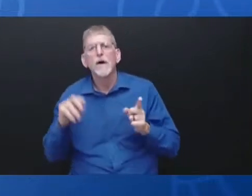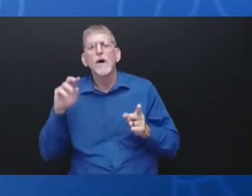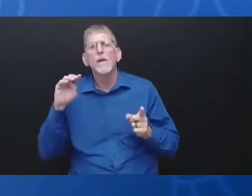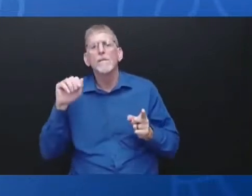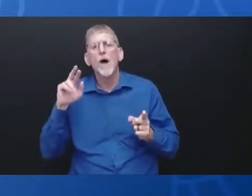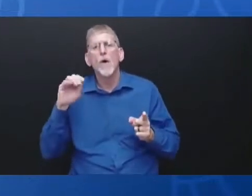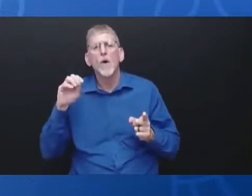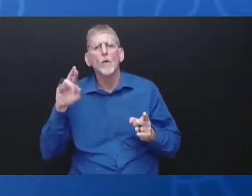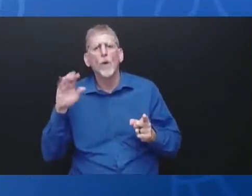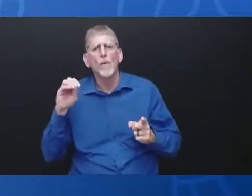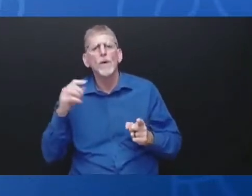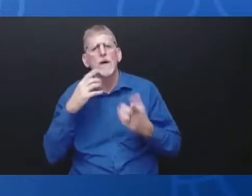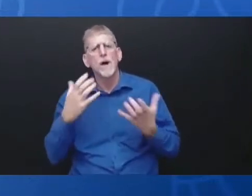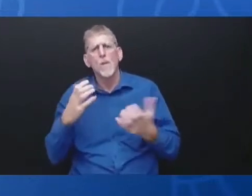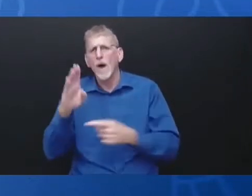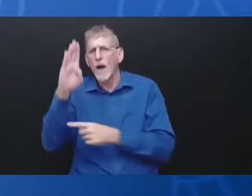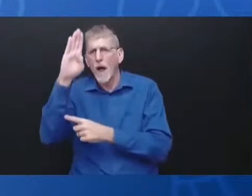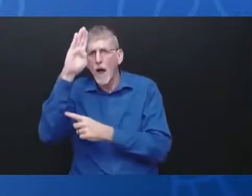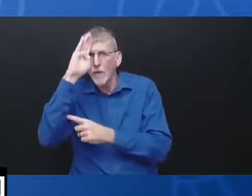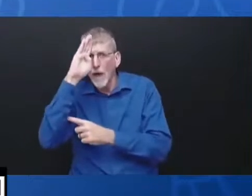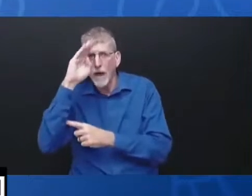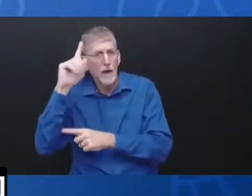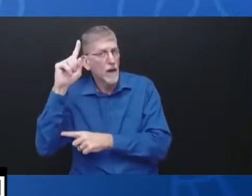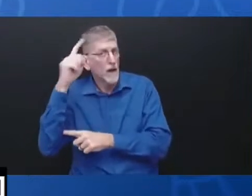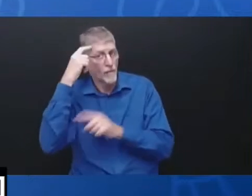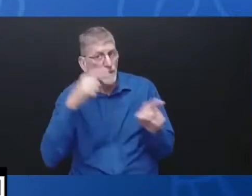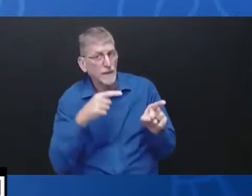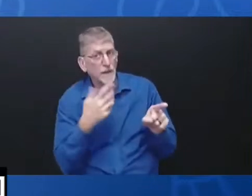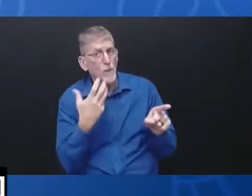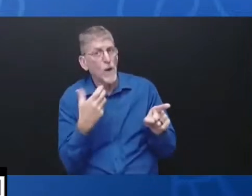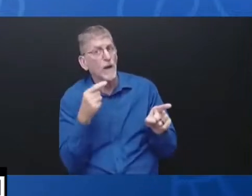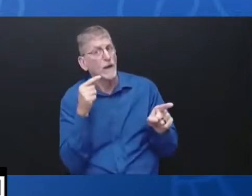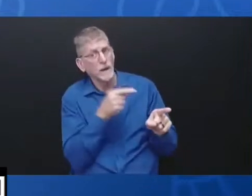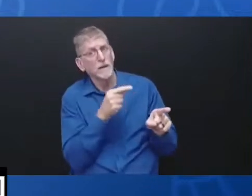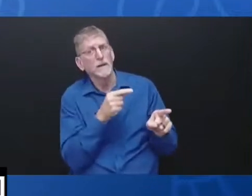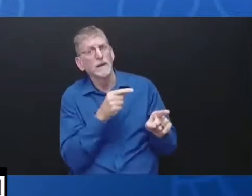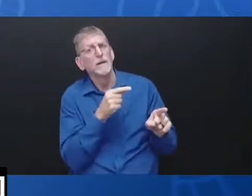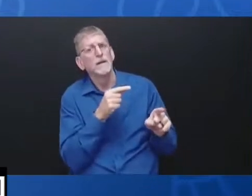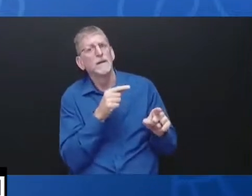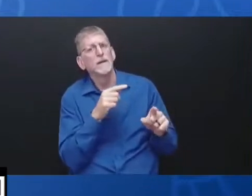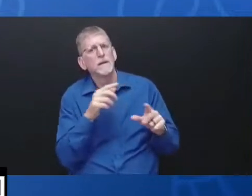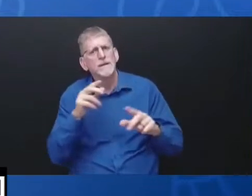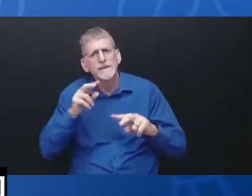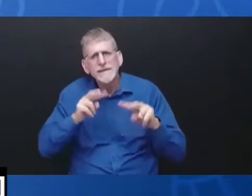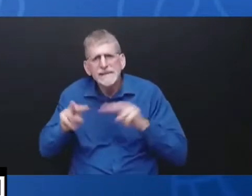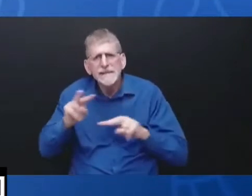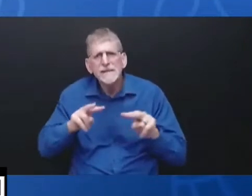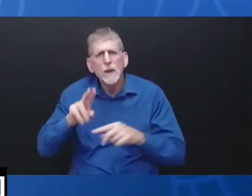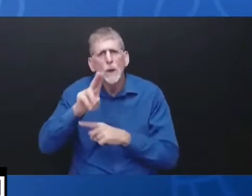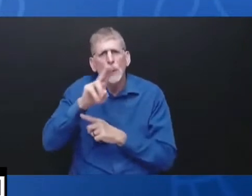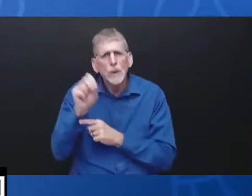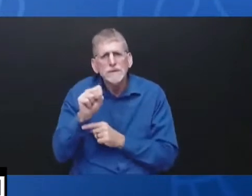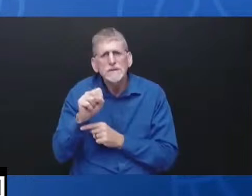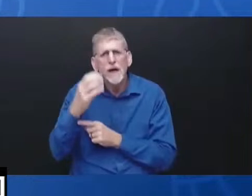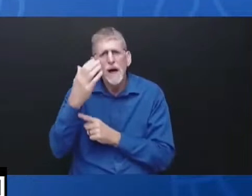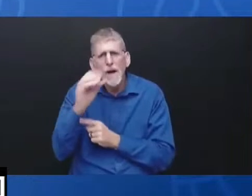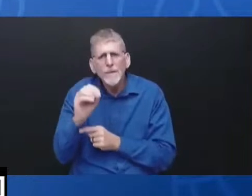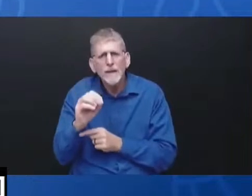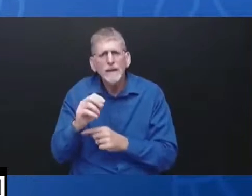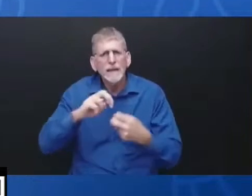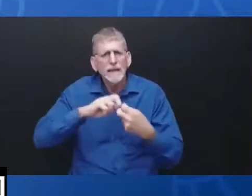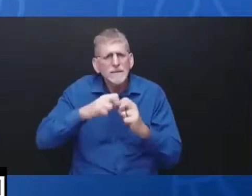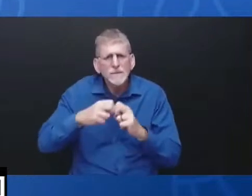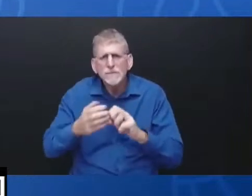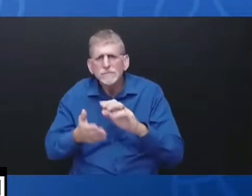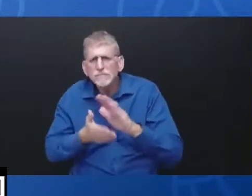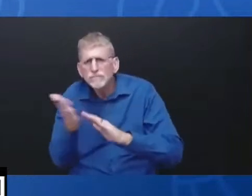oil export and solve the U.S. oil companies' issue that are working in Iraq. But this hasn't happened. What's the U.S.